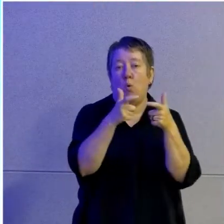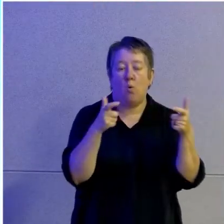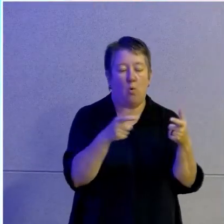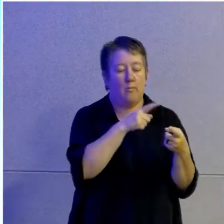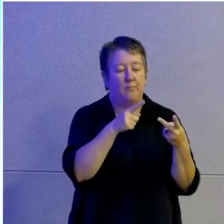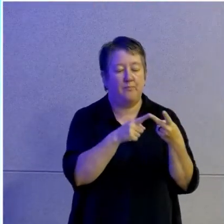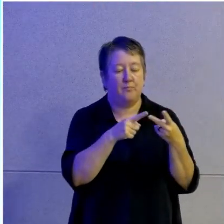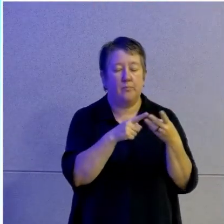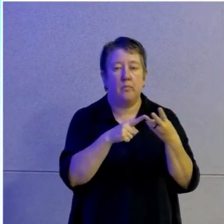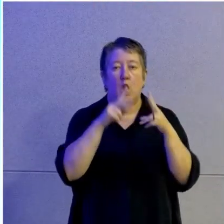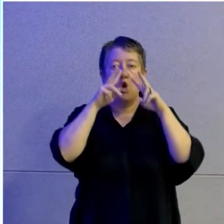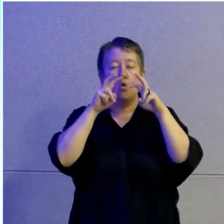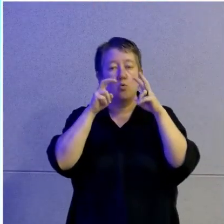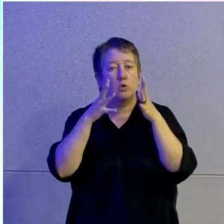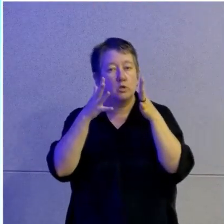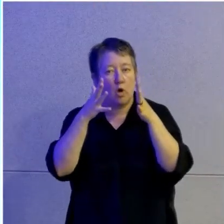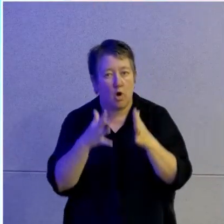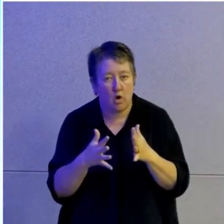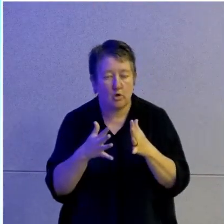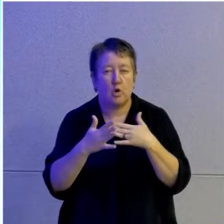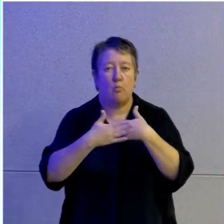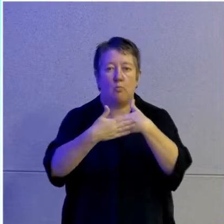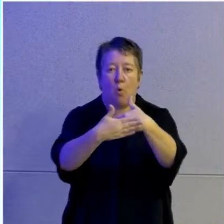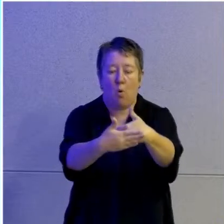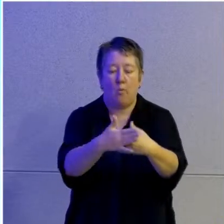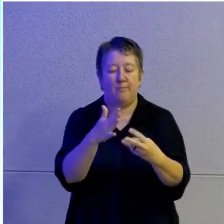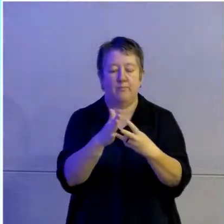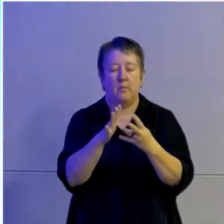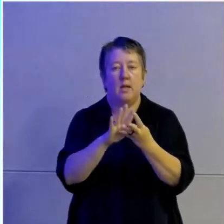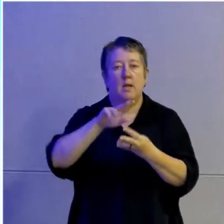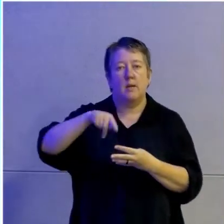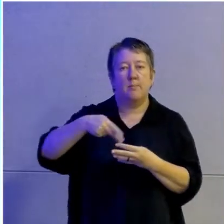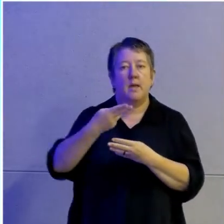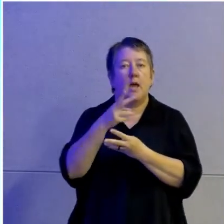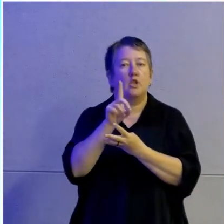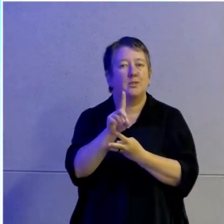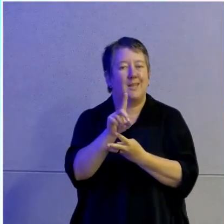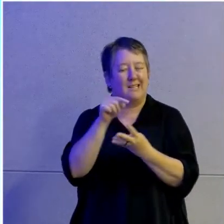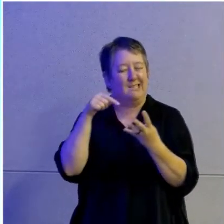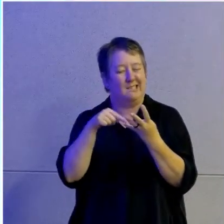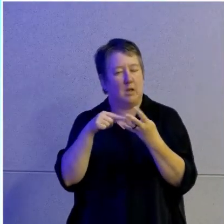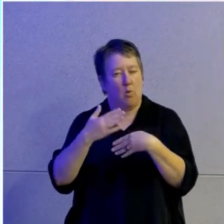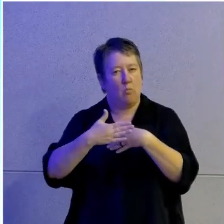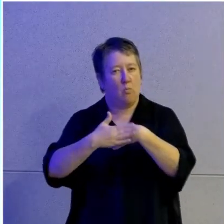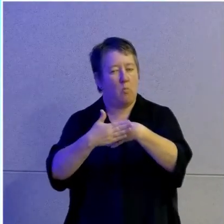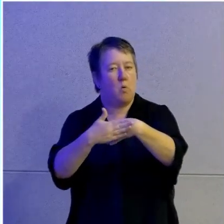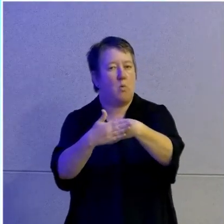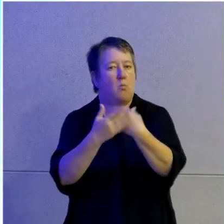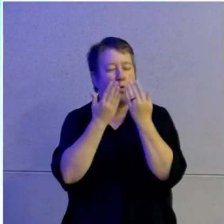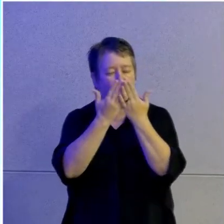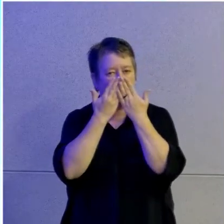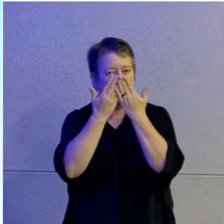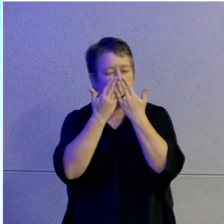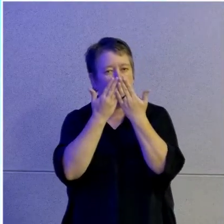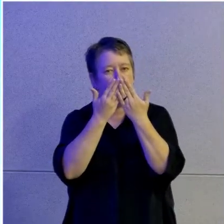number of researchers and more PhDs in this area. This is what is expected of us, and that